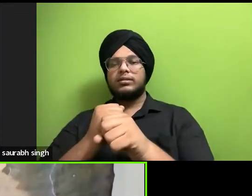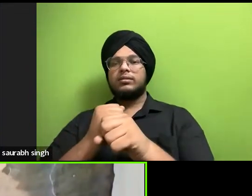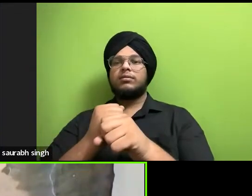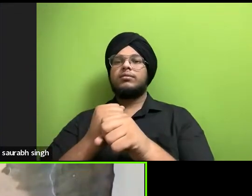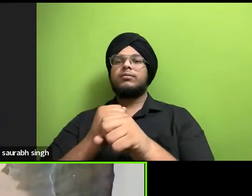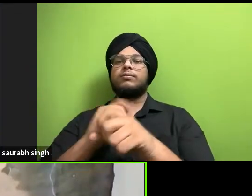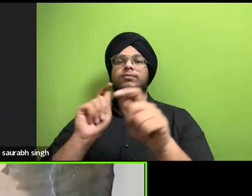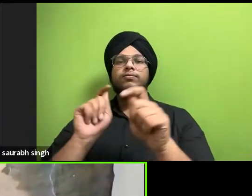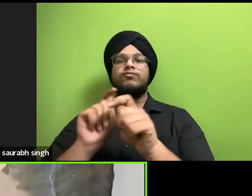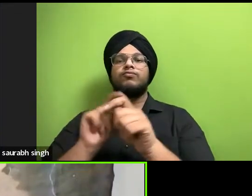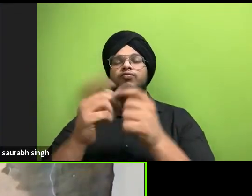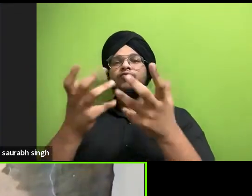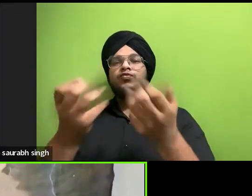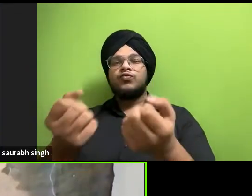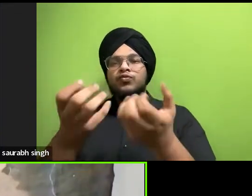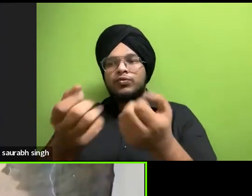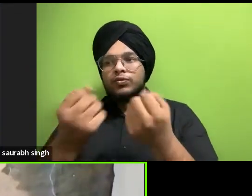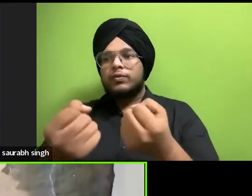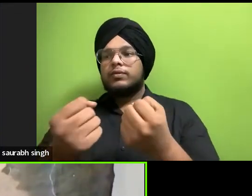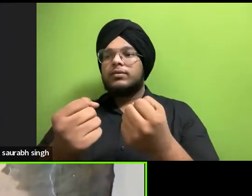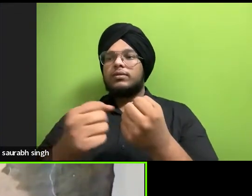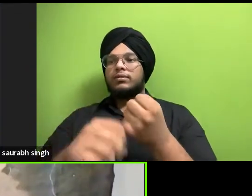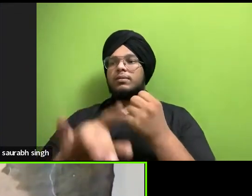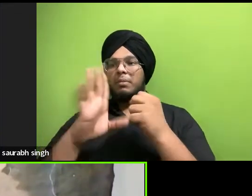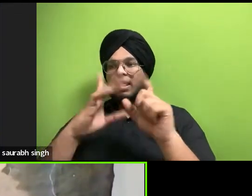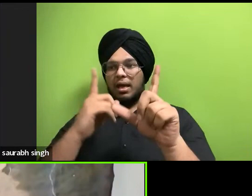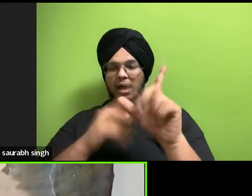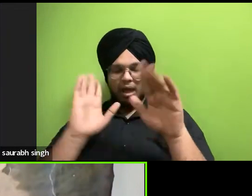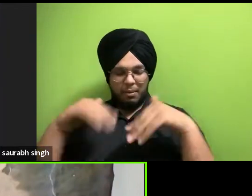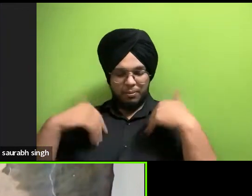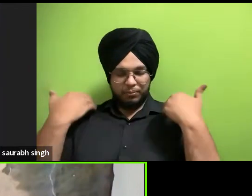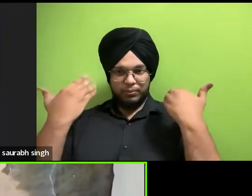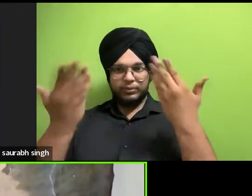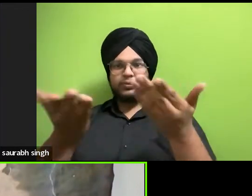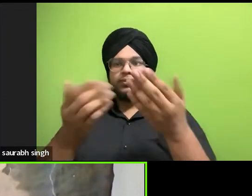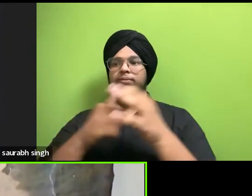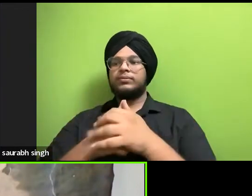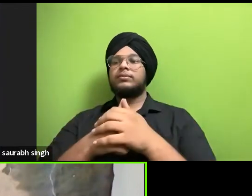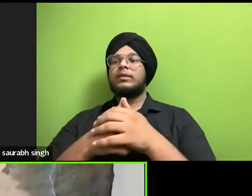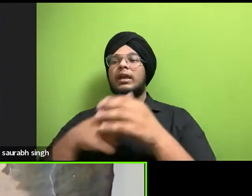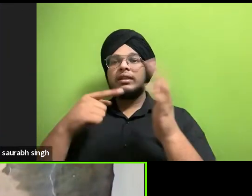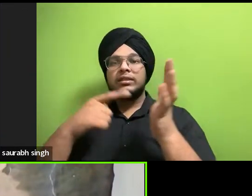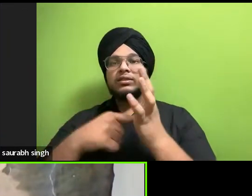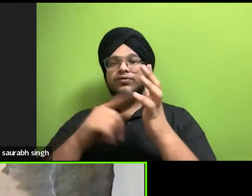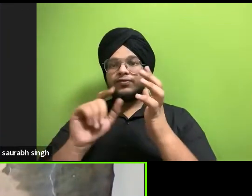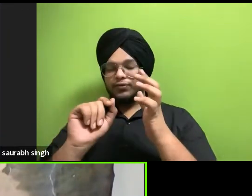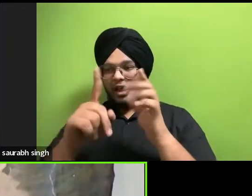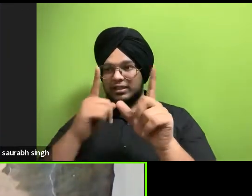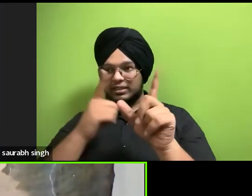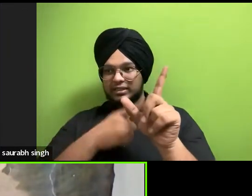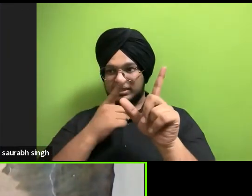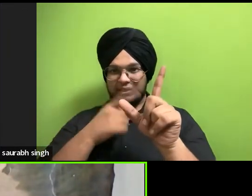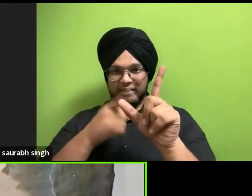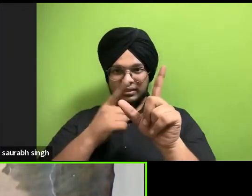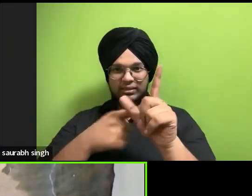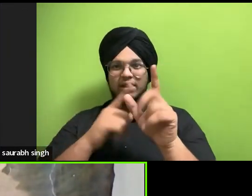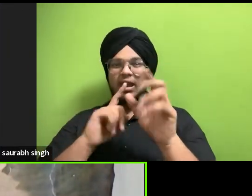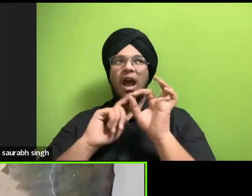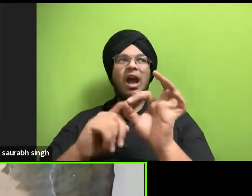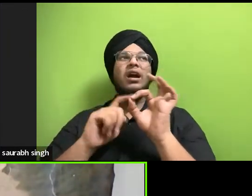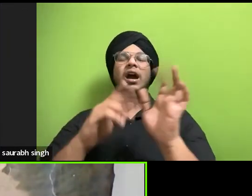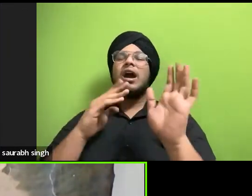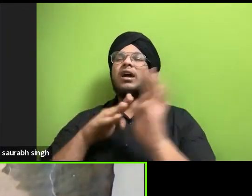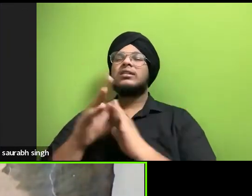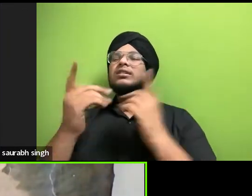what they wanted. And this was, 15 years ago. So those first 3 years was just asking, what kind of